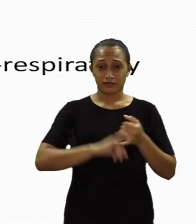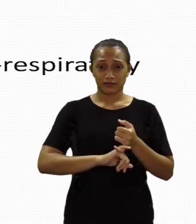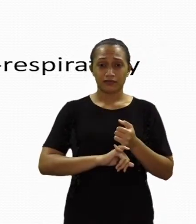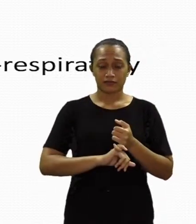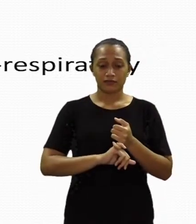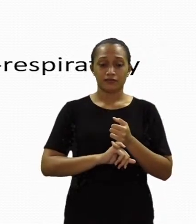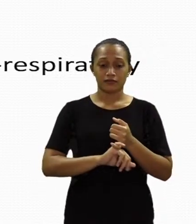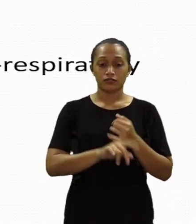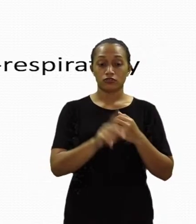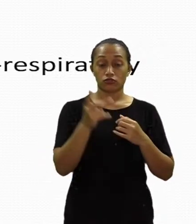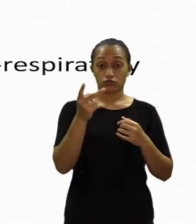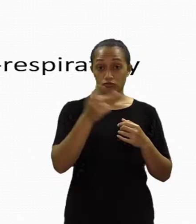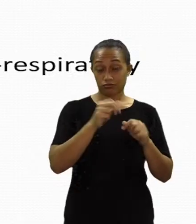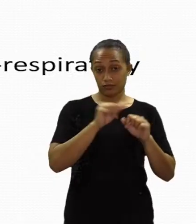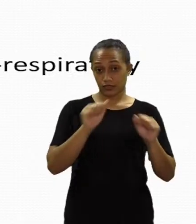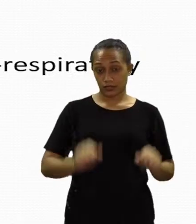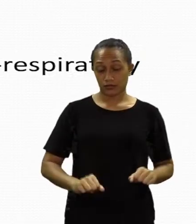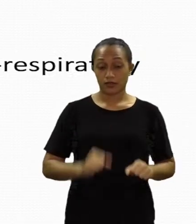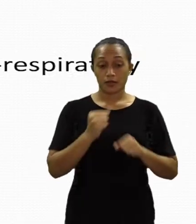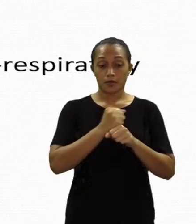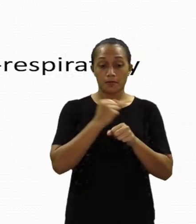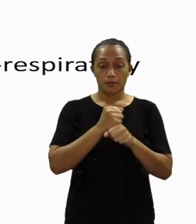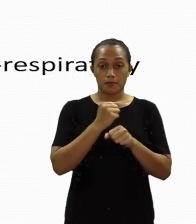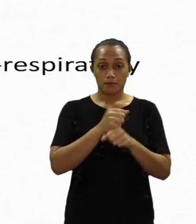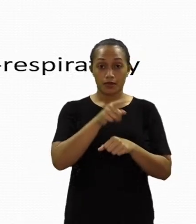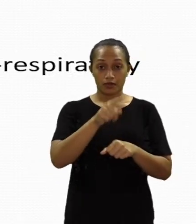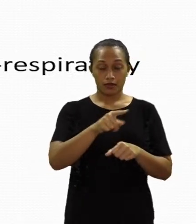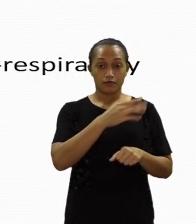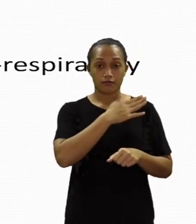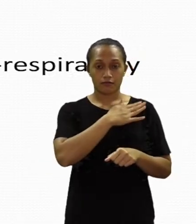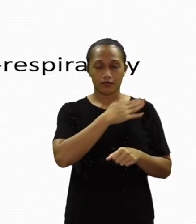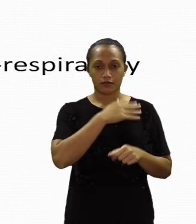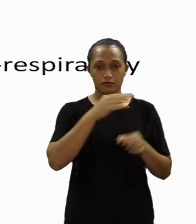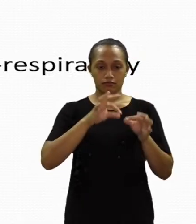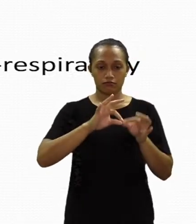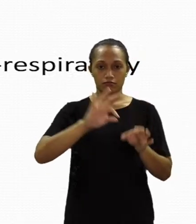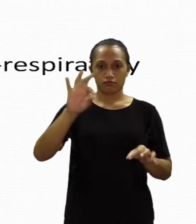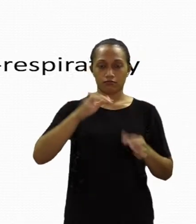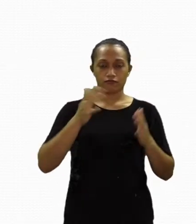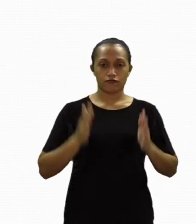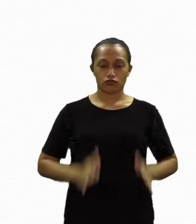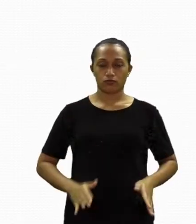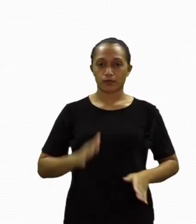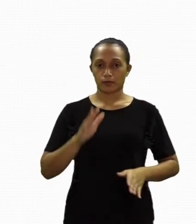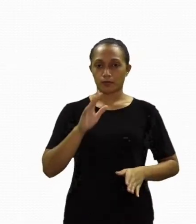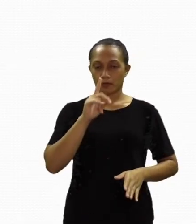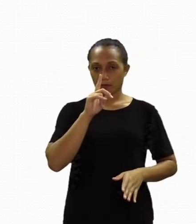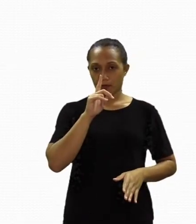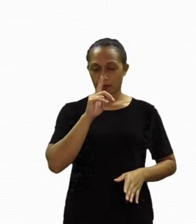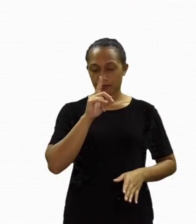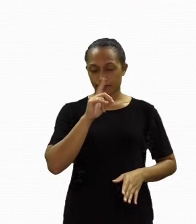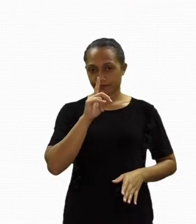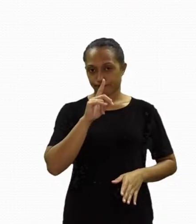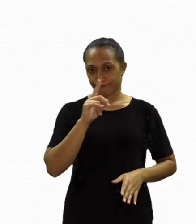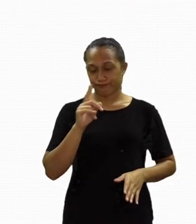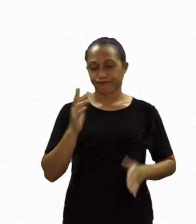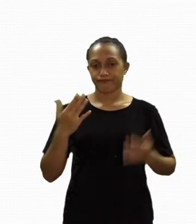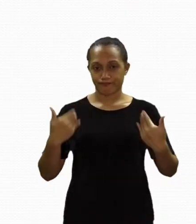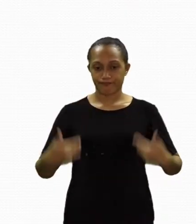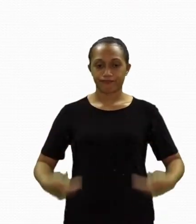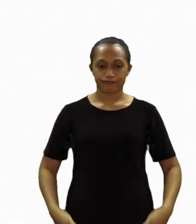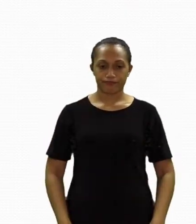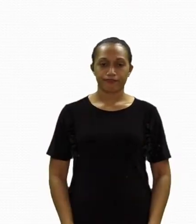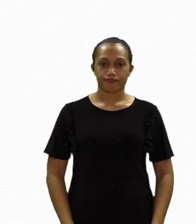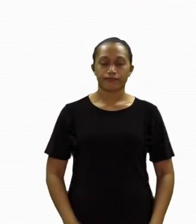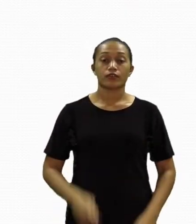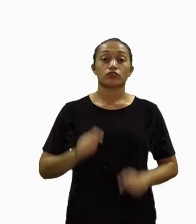and the respiratory systems made up the cardiorespiratory system of the human body. The next question